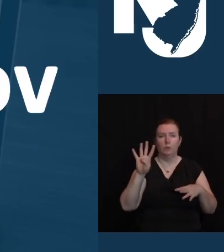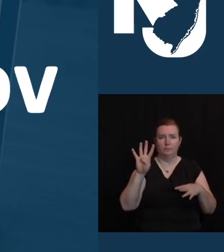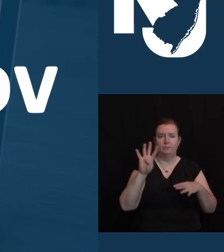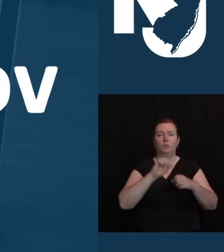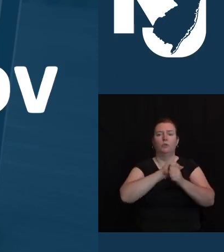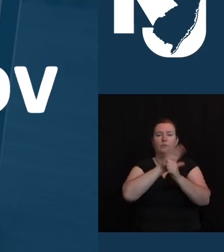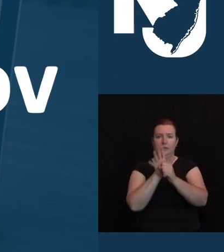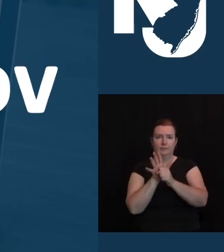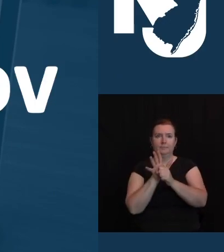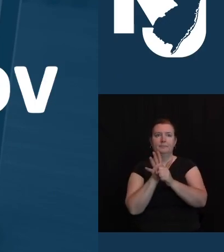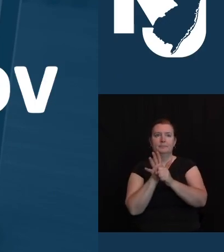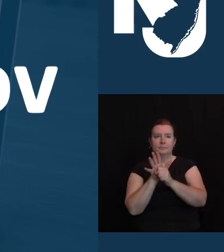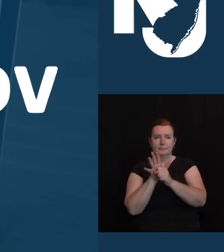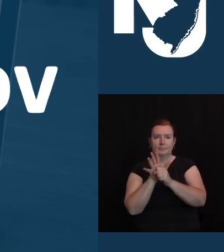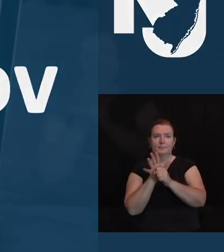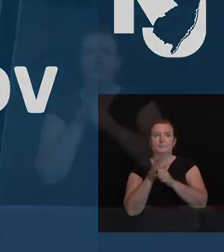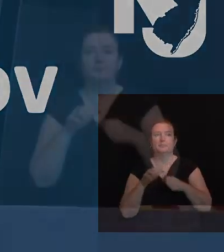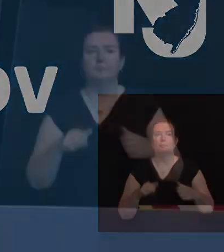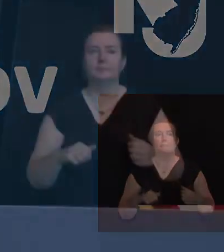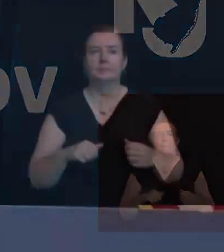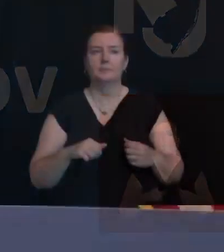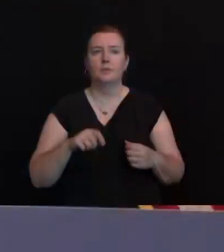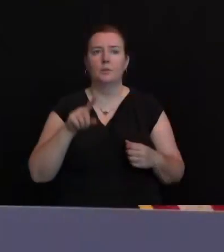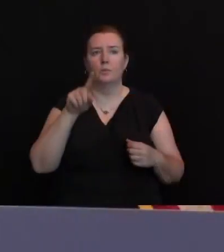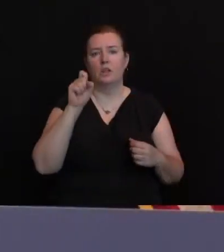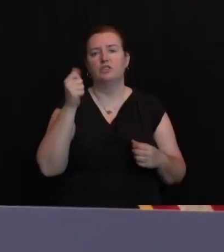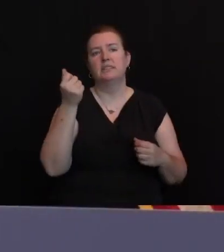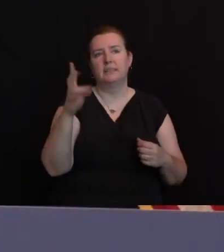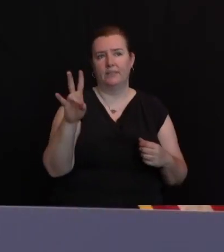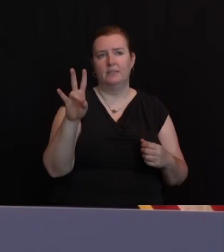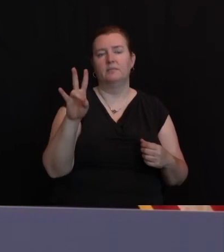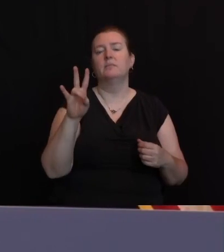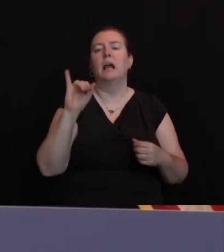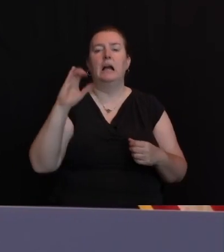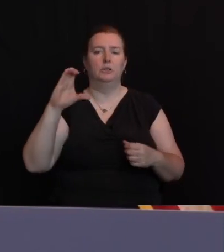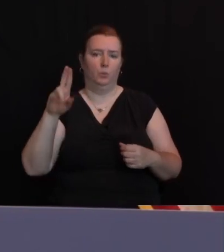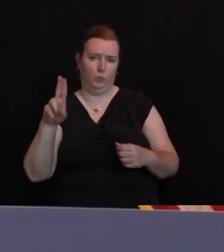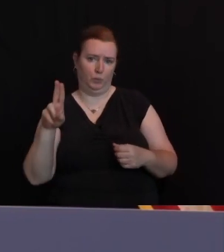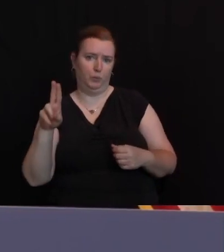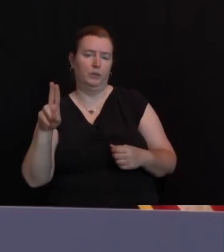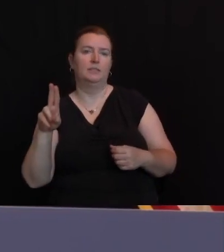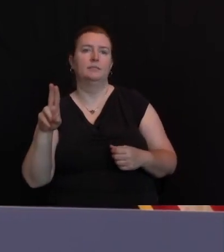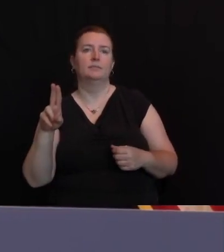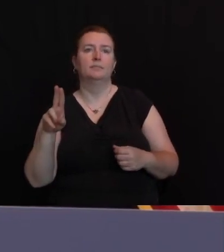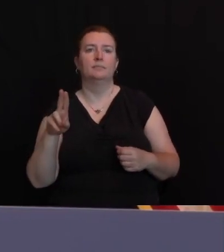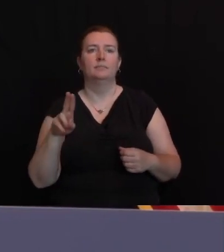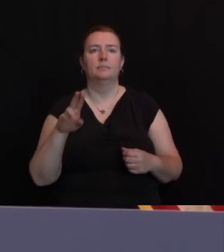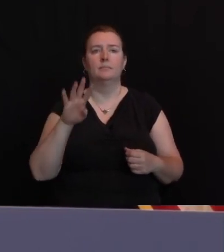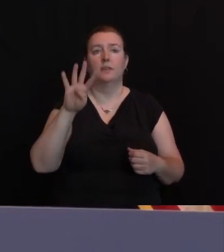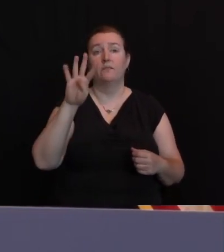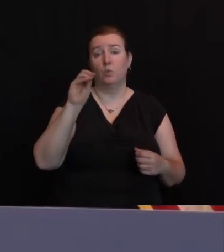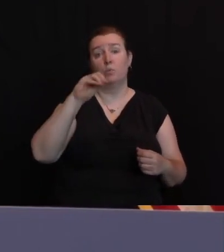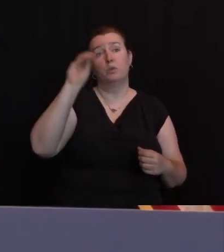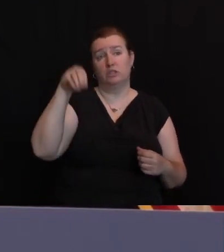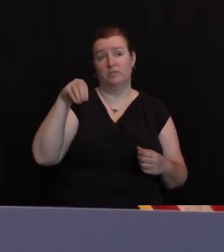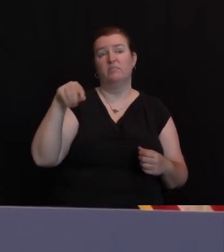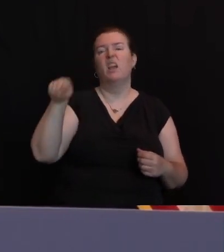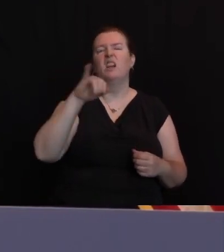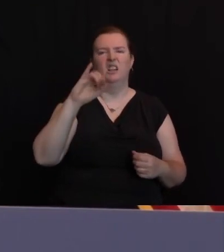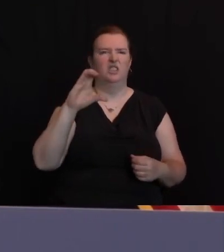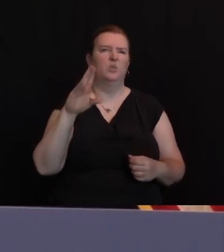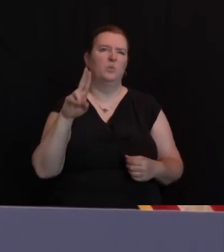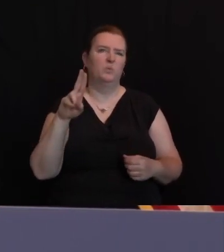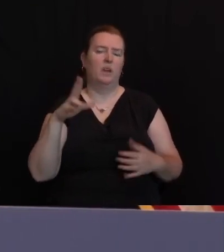under investigation, with 117 individuals in critical care and 40% of those individuals on